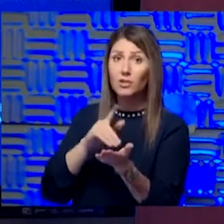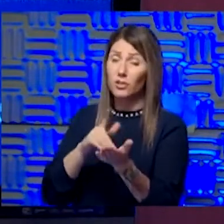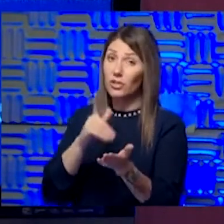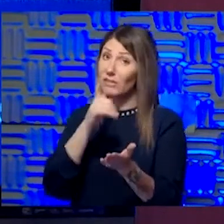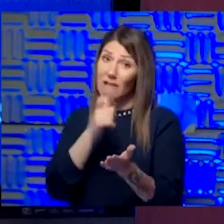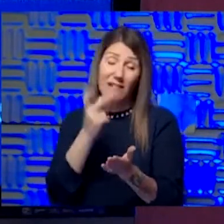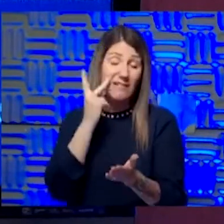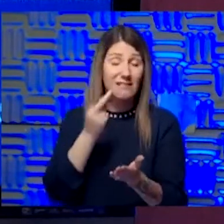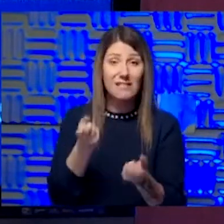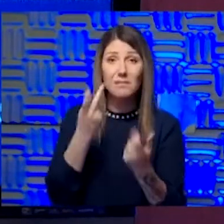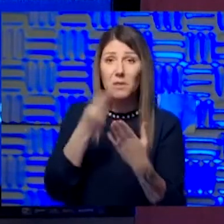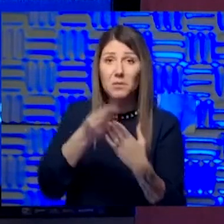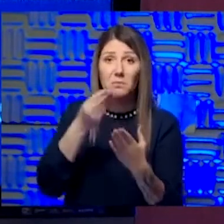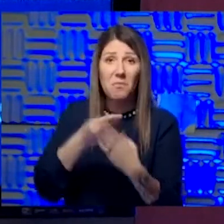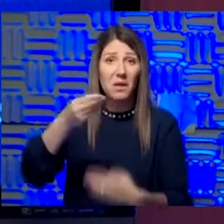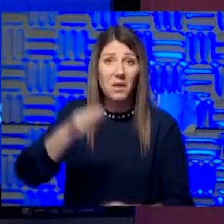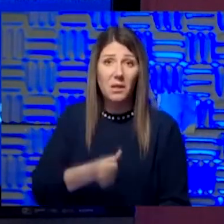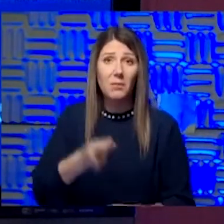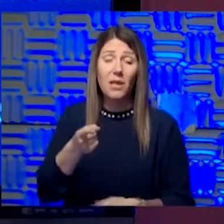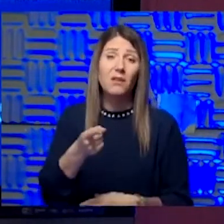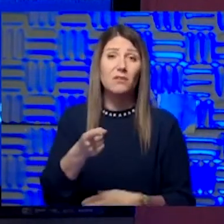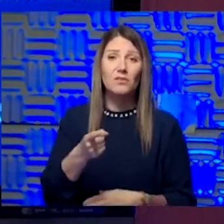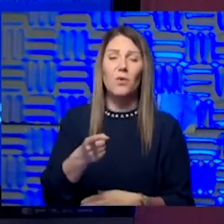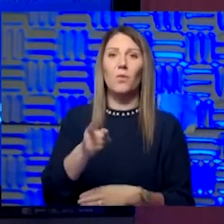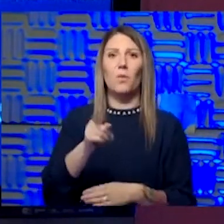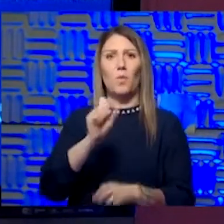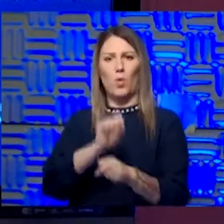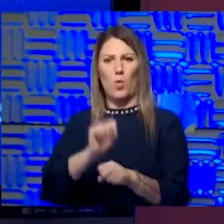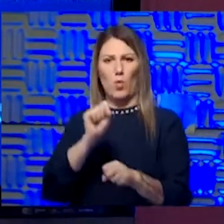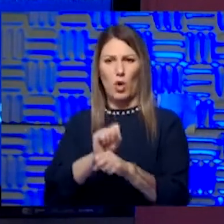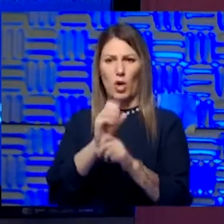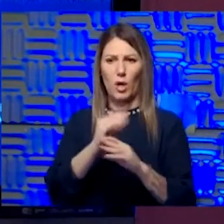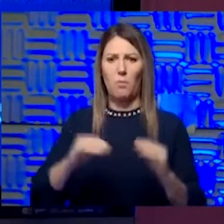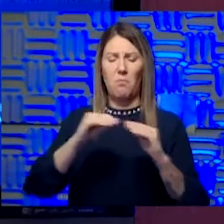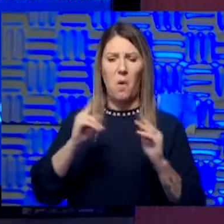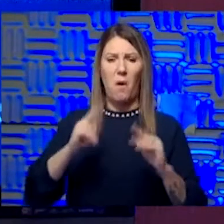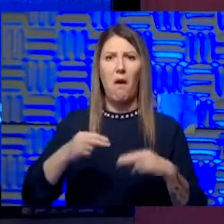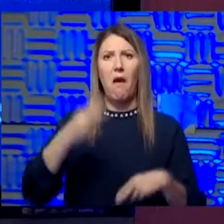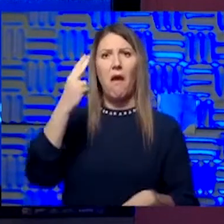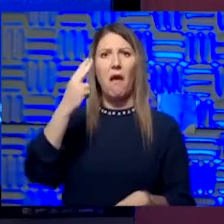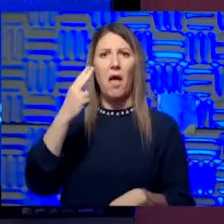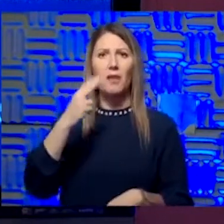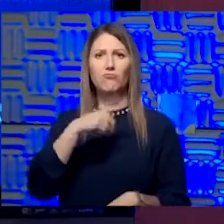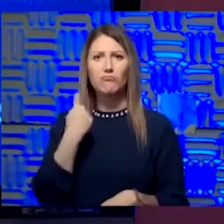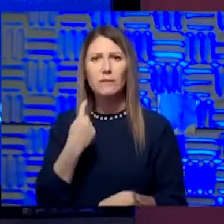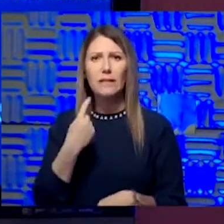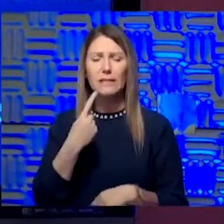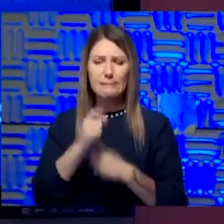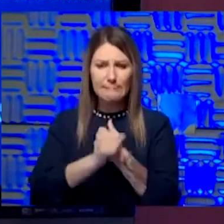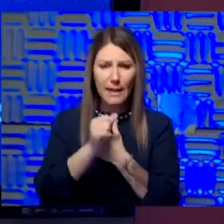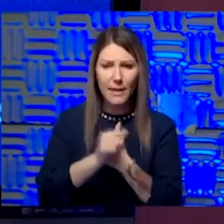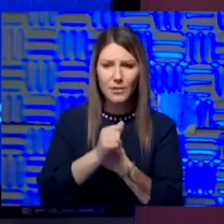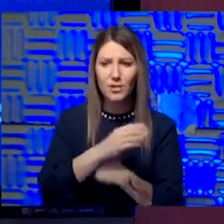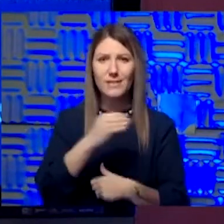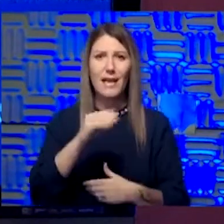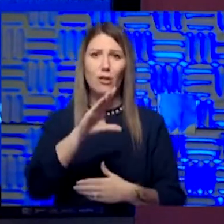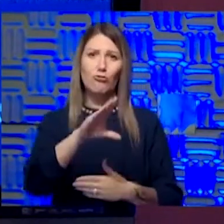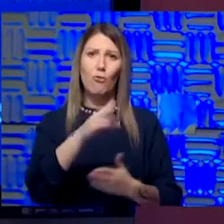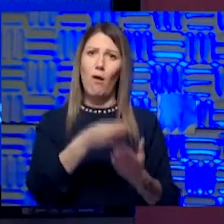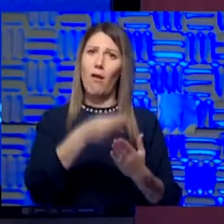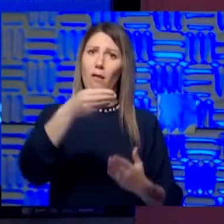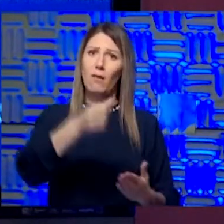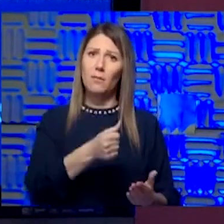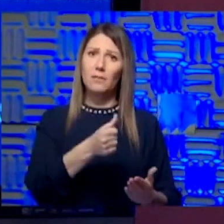So some of you are working in a greater danger zone, really, and your comp may well go down because there's not as much revenue coming